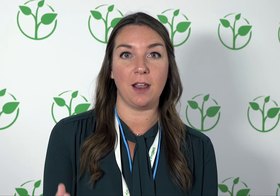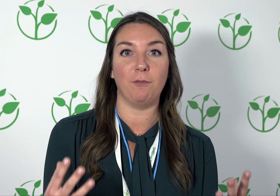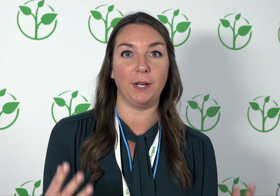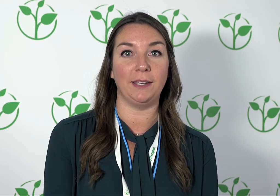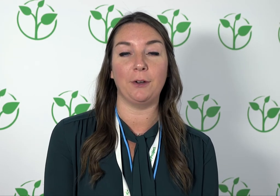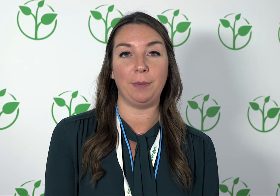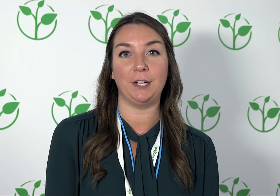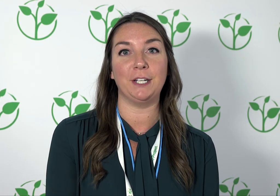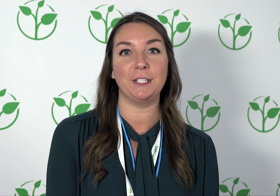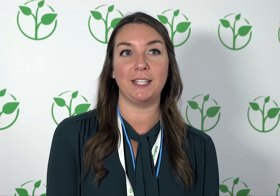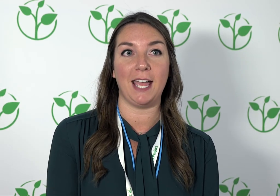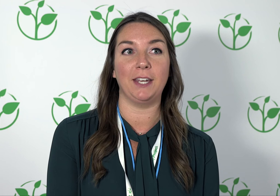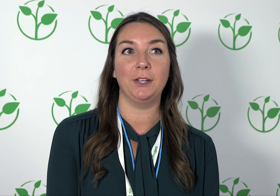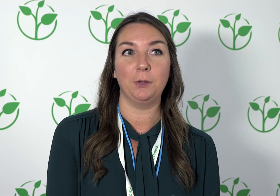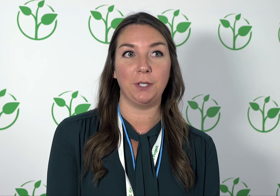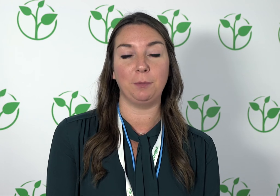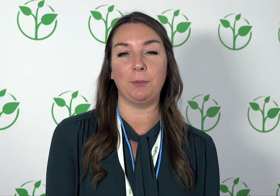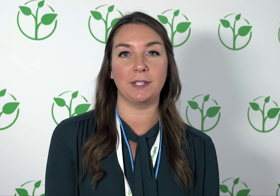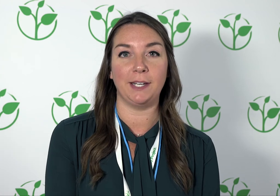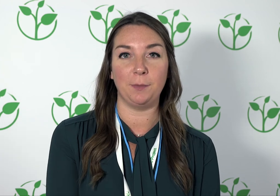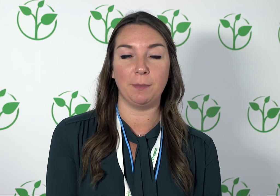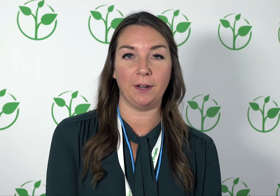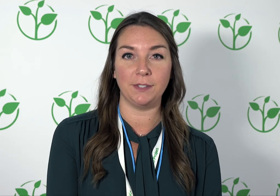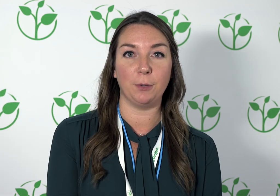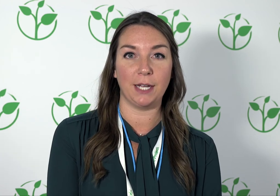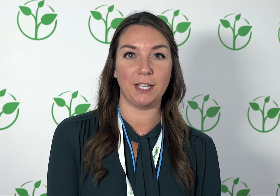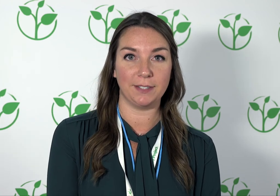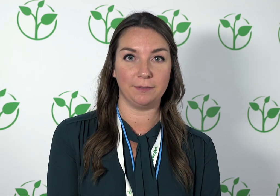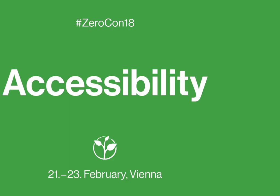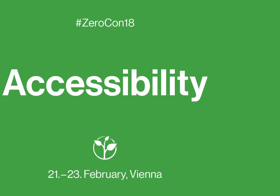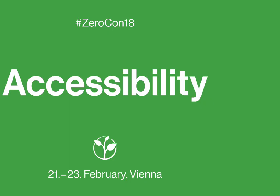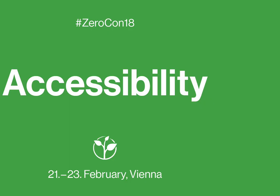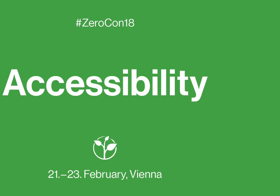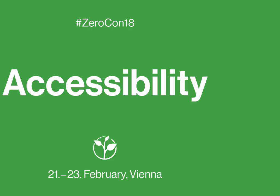people, all with the mission of breaking down barriers, and we couldn't be more excited to be a part of the Zero Project.